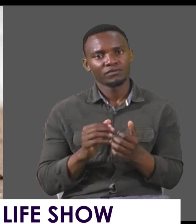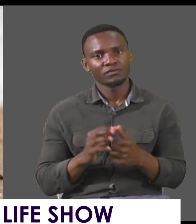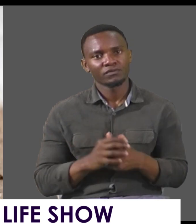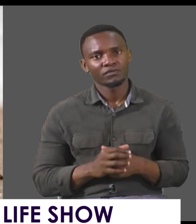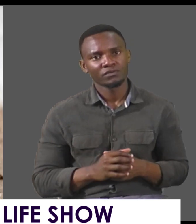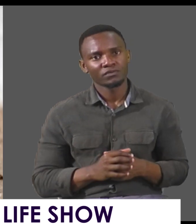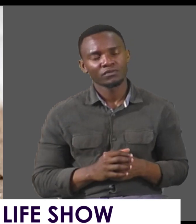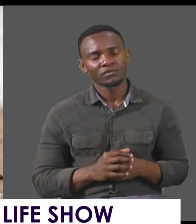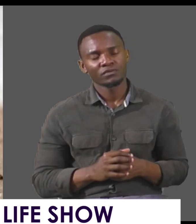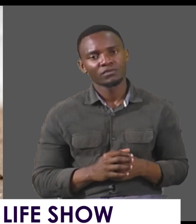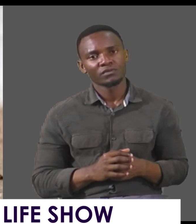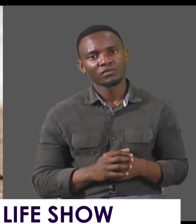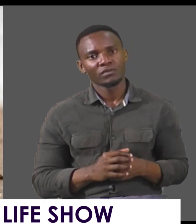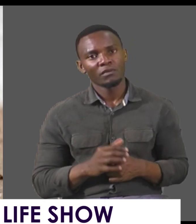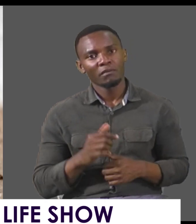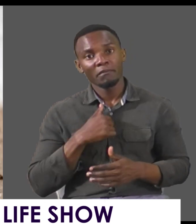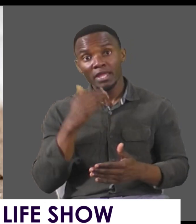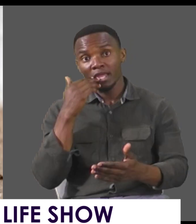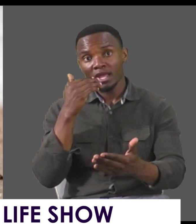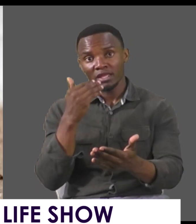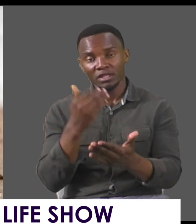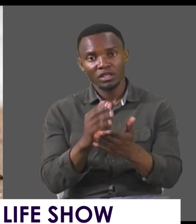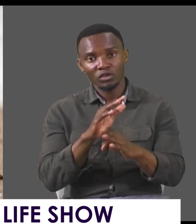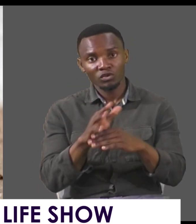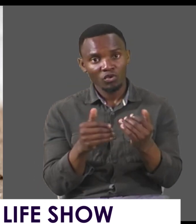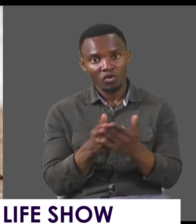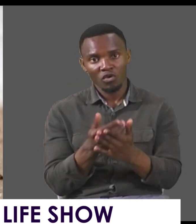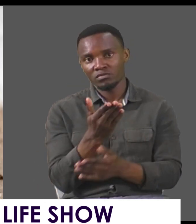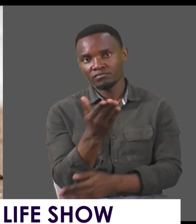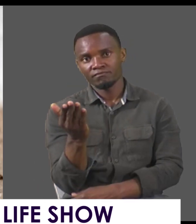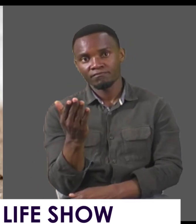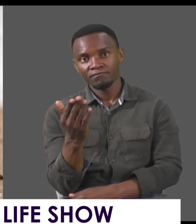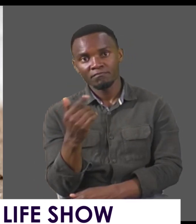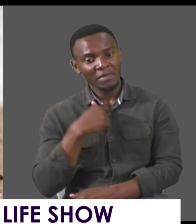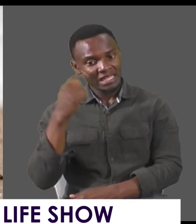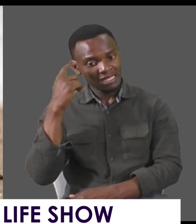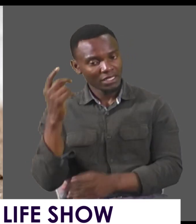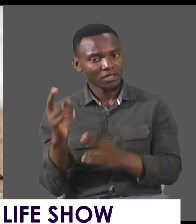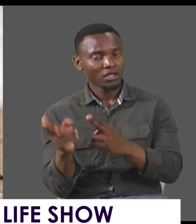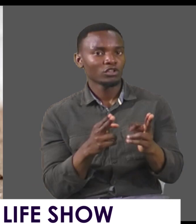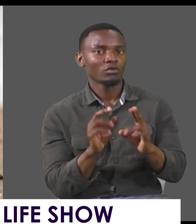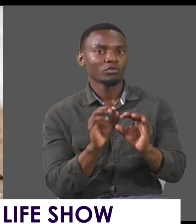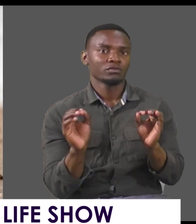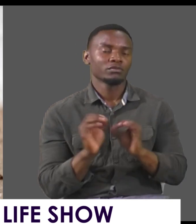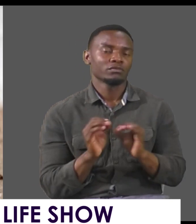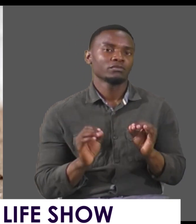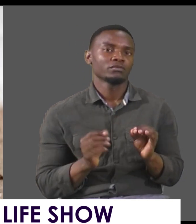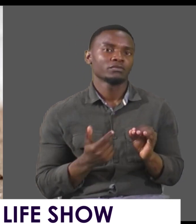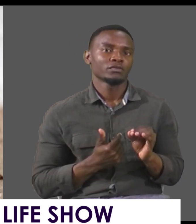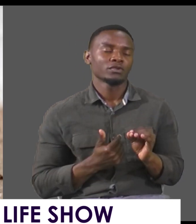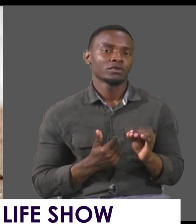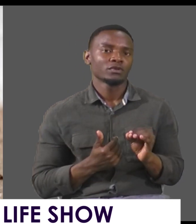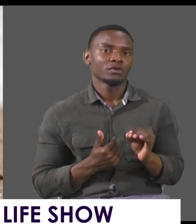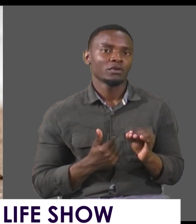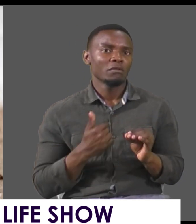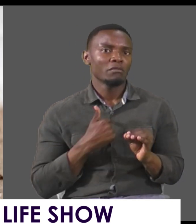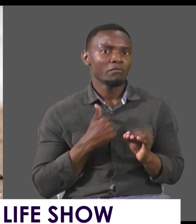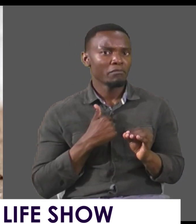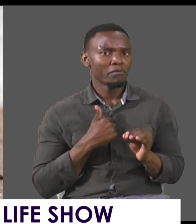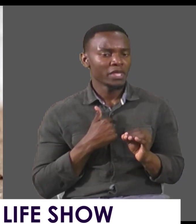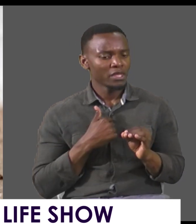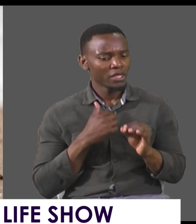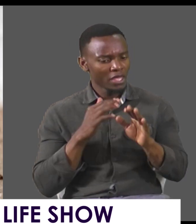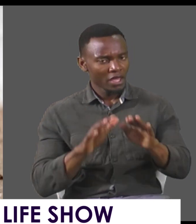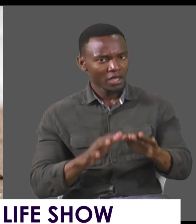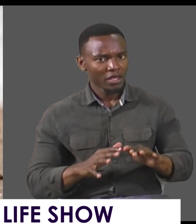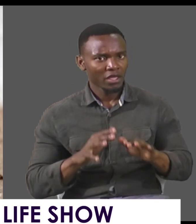I don't take it for granted to talk to you, and don't take it for granted that you have you. I'm not careless